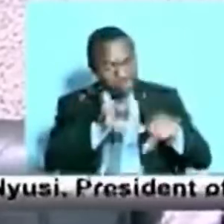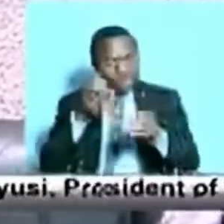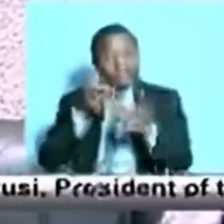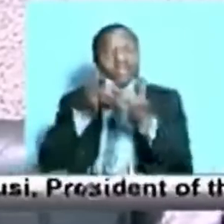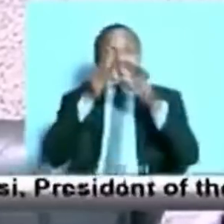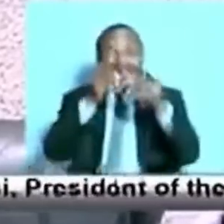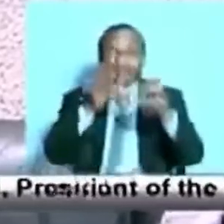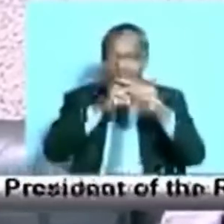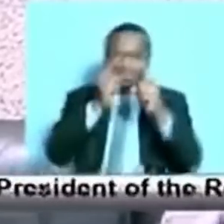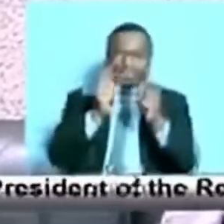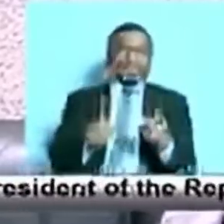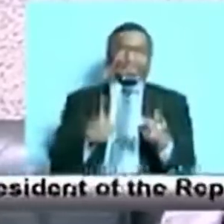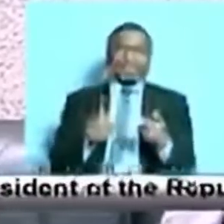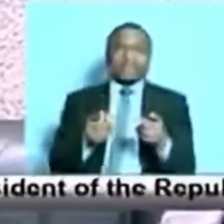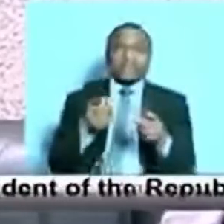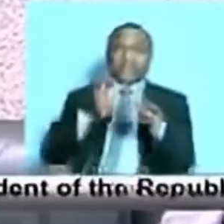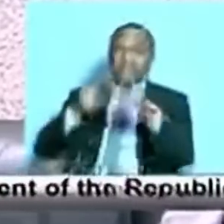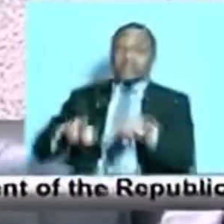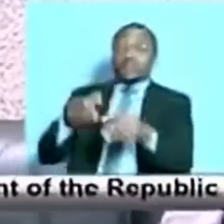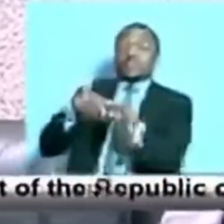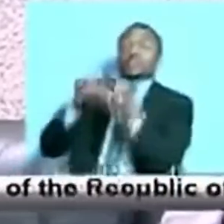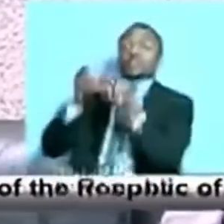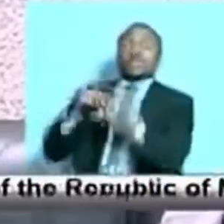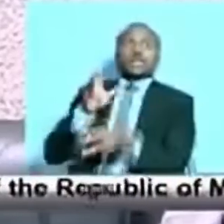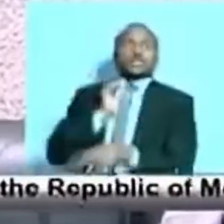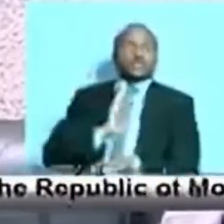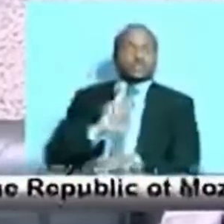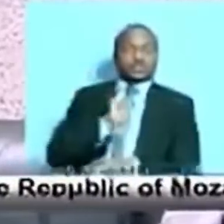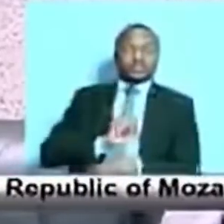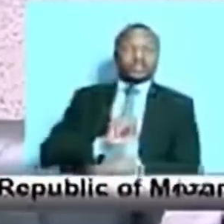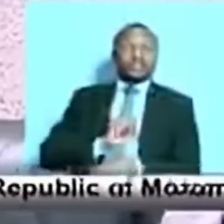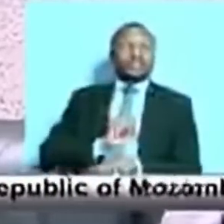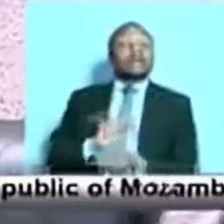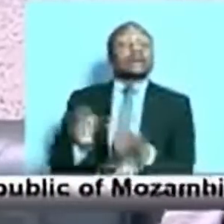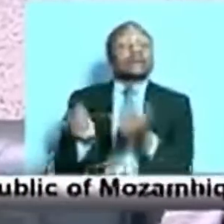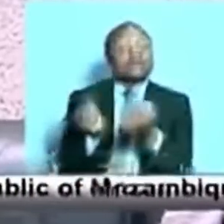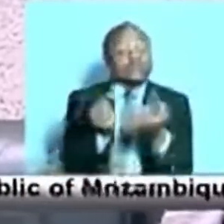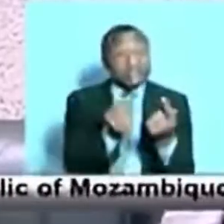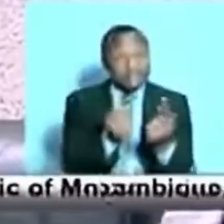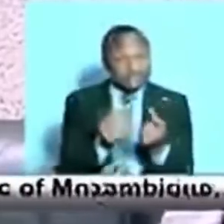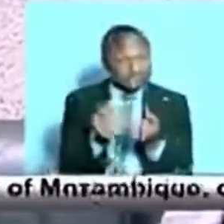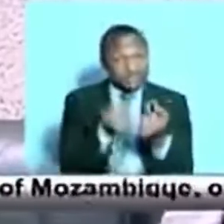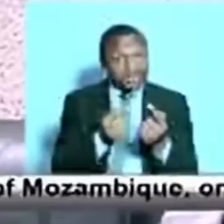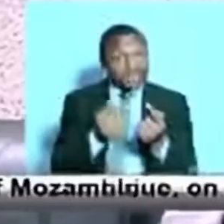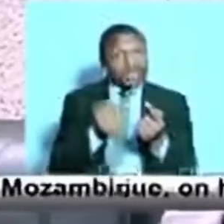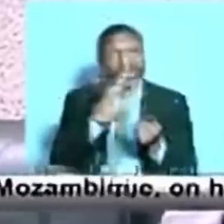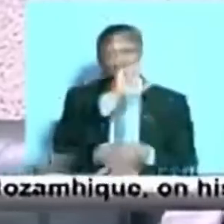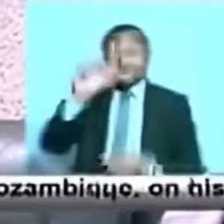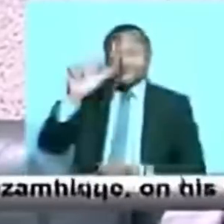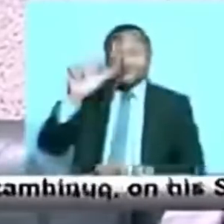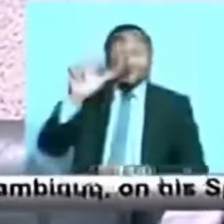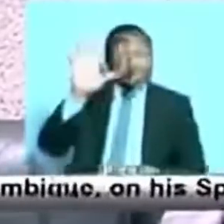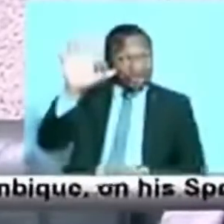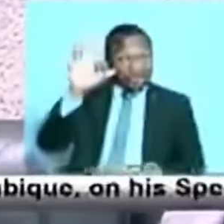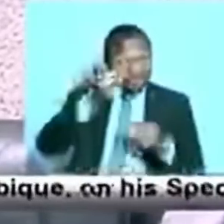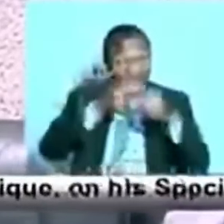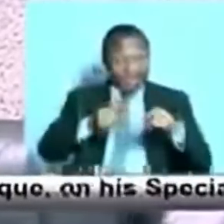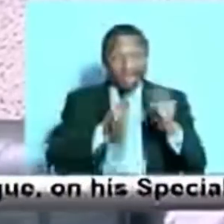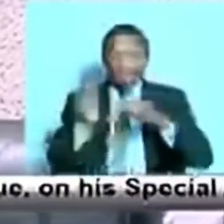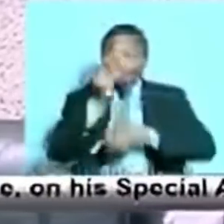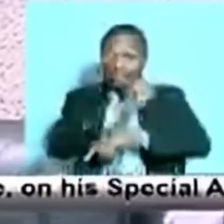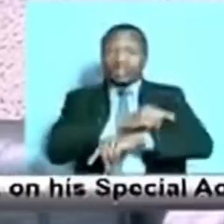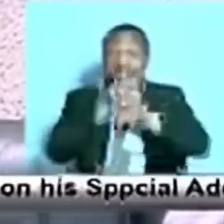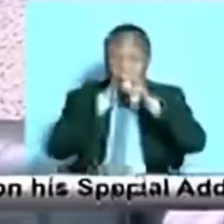it has been done this way. We are sorry. As a case for Luapula may be, today, Madam Speaker, Your Honor, the